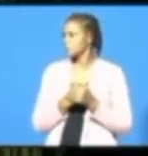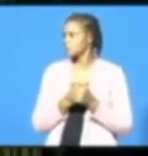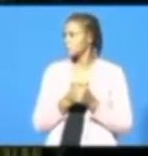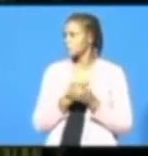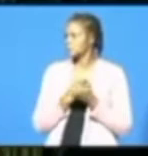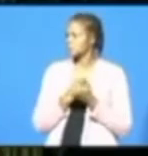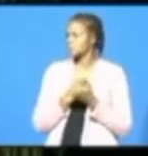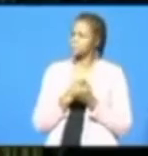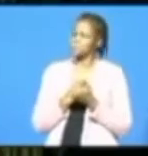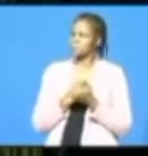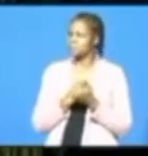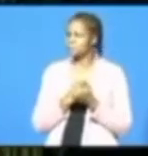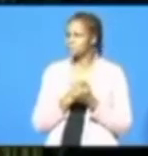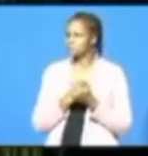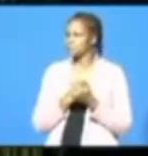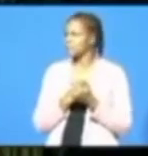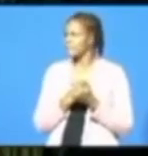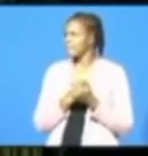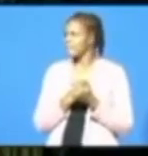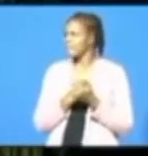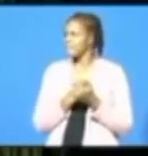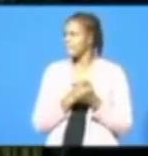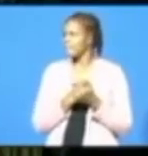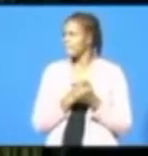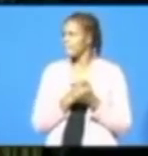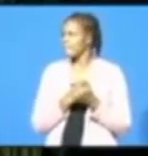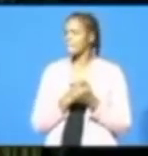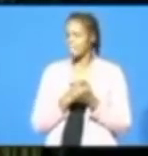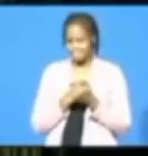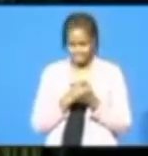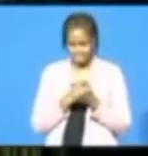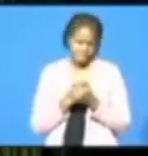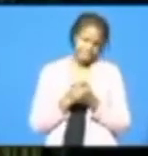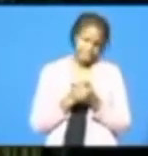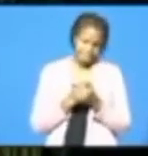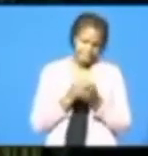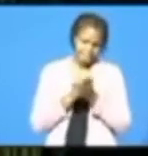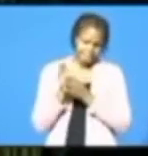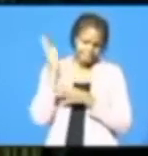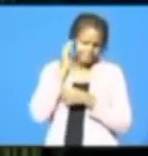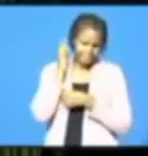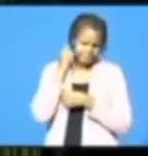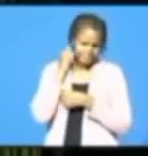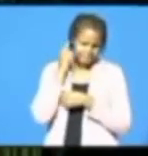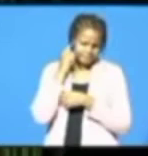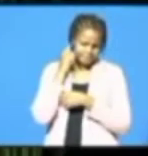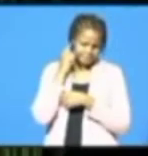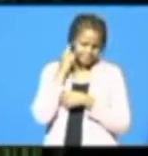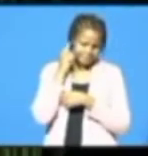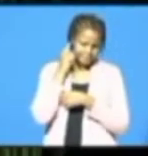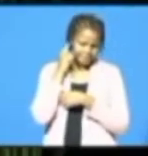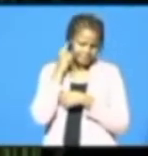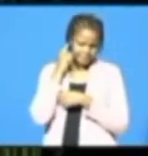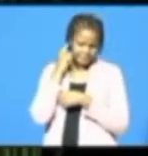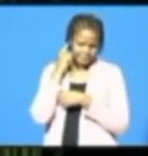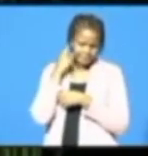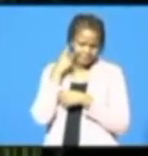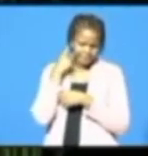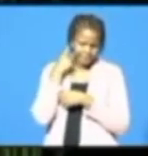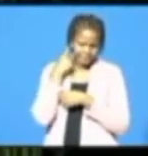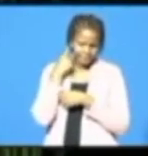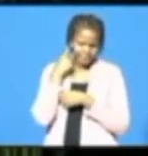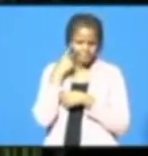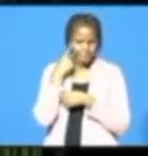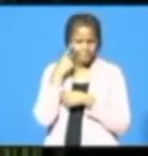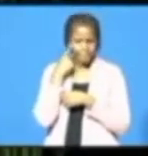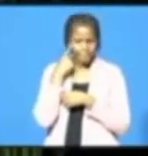subject, even as we continue to look at nature, our subject is just a